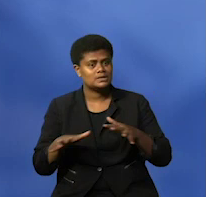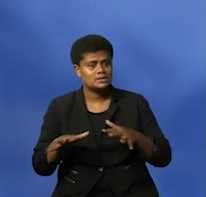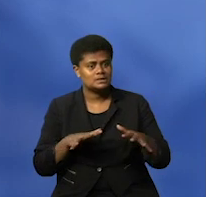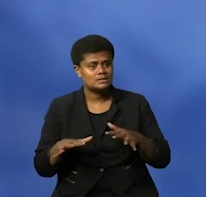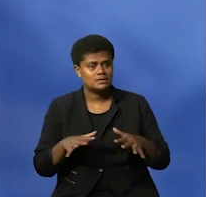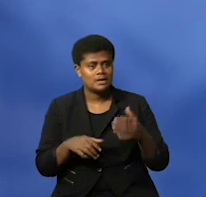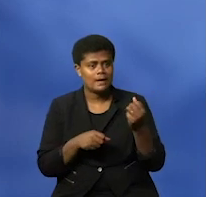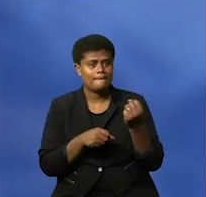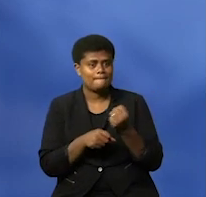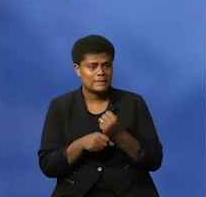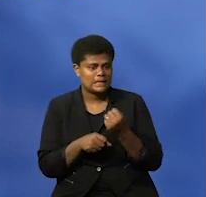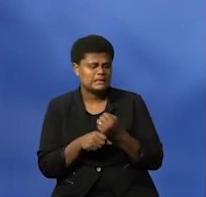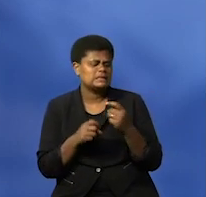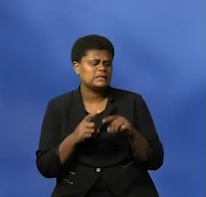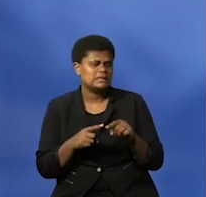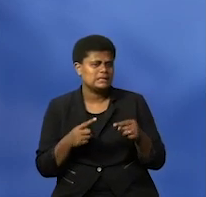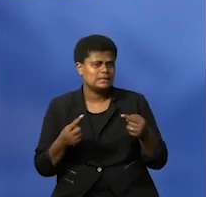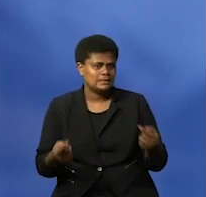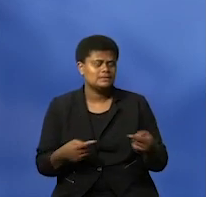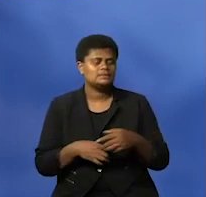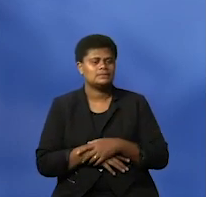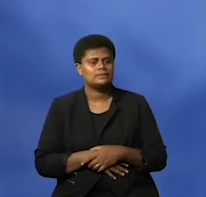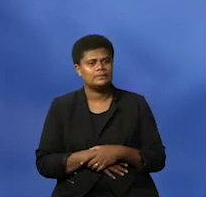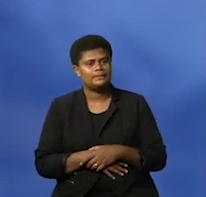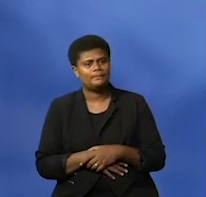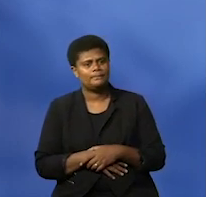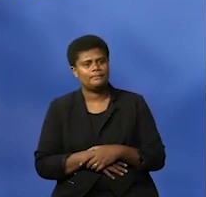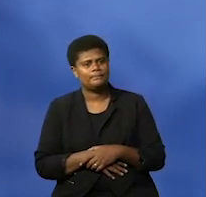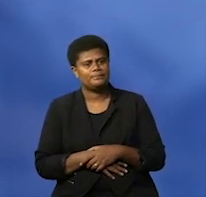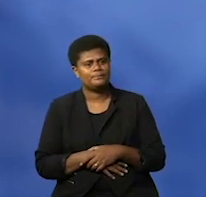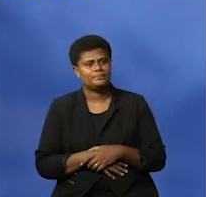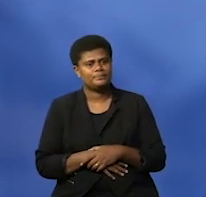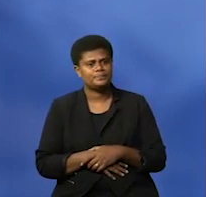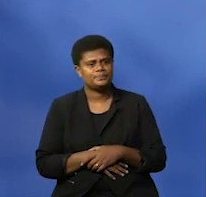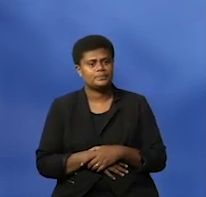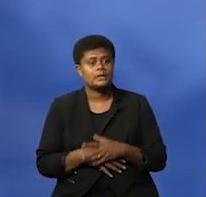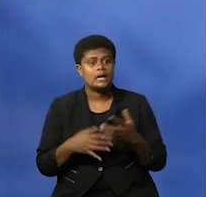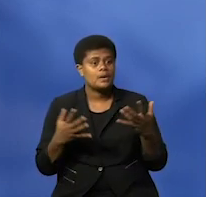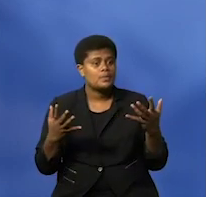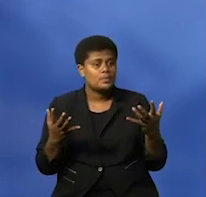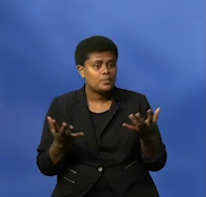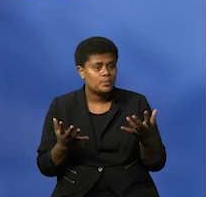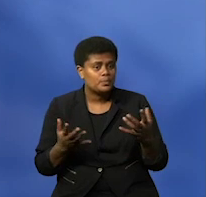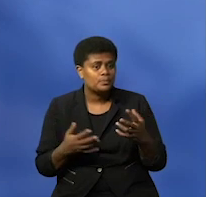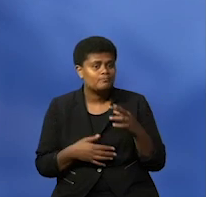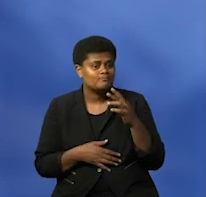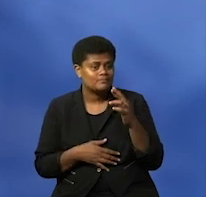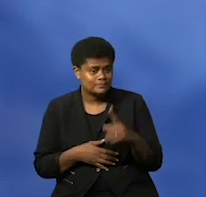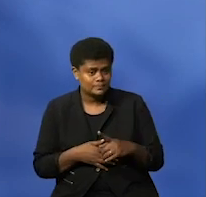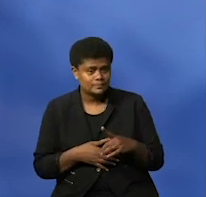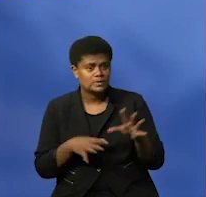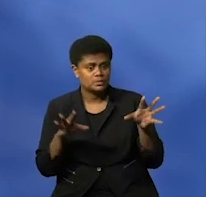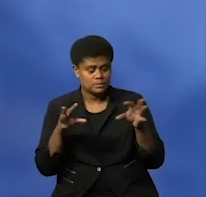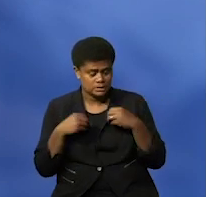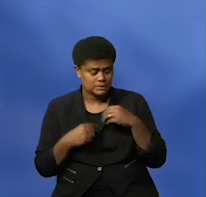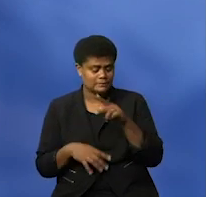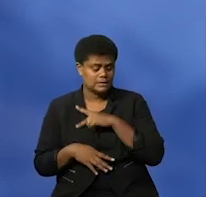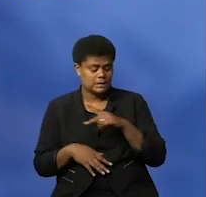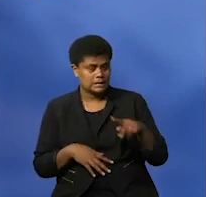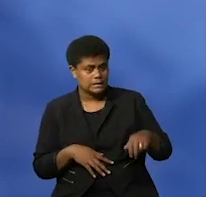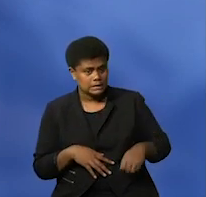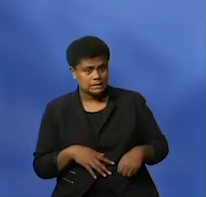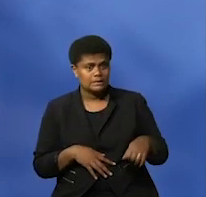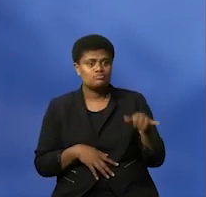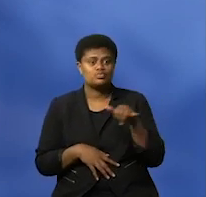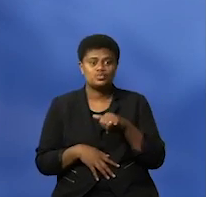things that are made, and those things which cannot be shaken may remain." Okay, so what event is it? And 28, "Wherefore, we receiving a